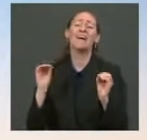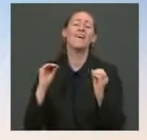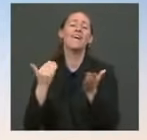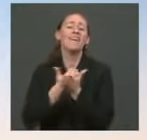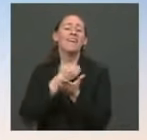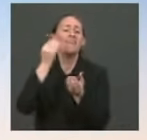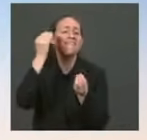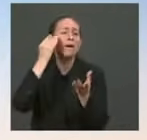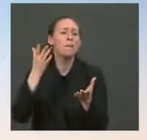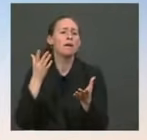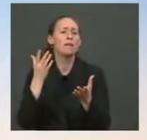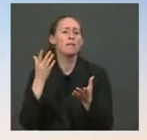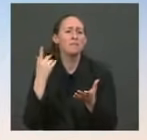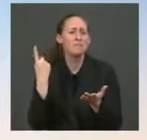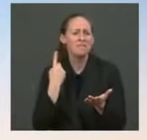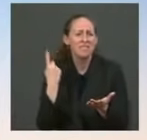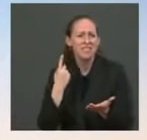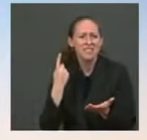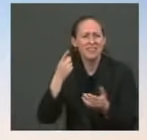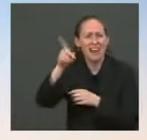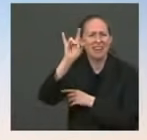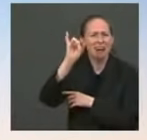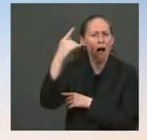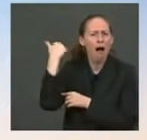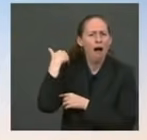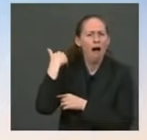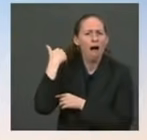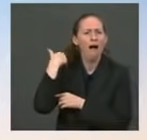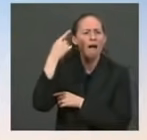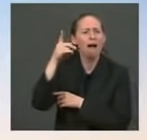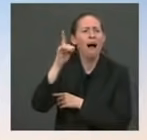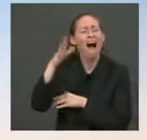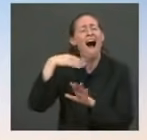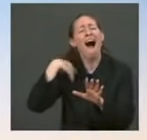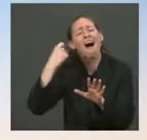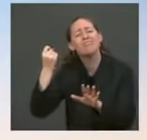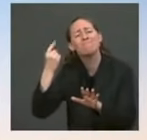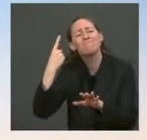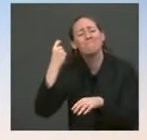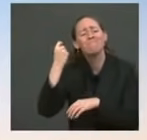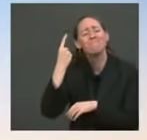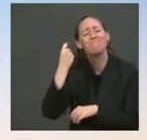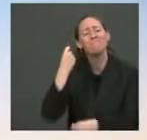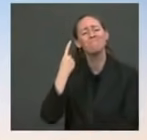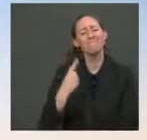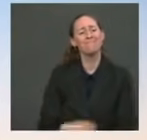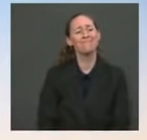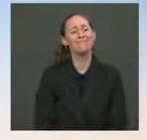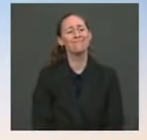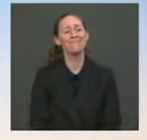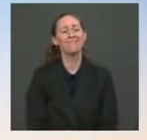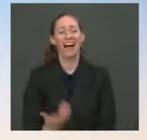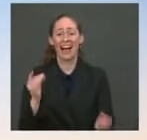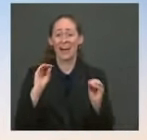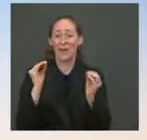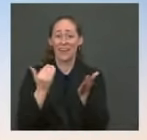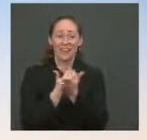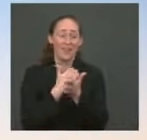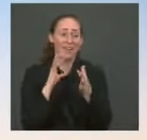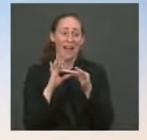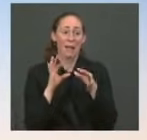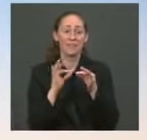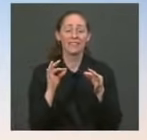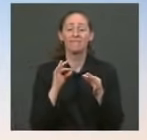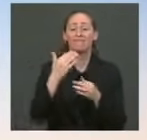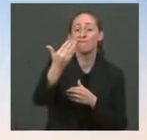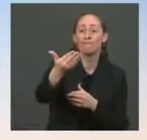that I emailed you about months ago, so there's been time to understand. I understand. I don't have a new comment from here.